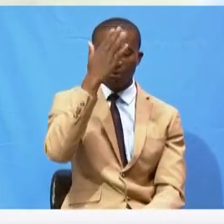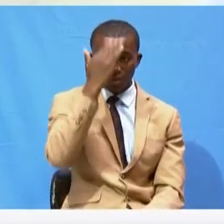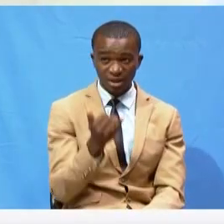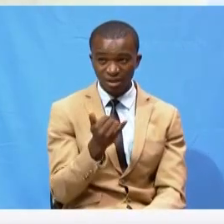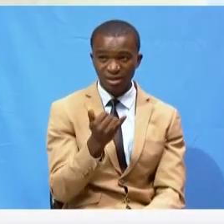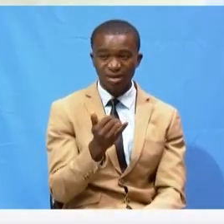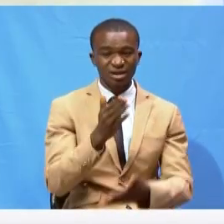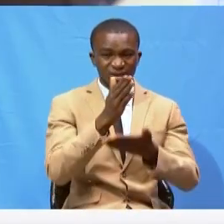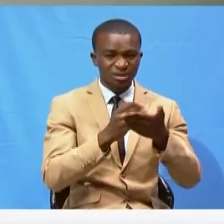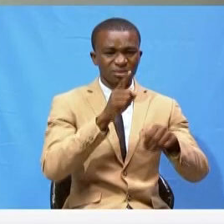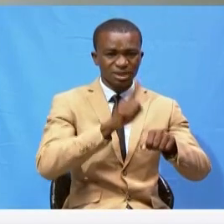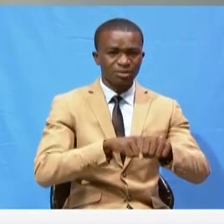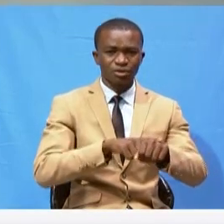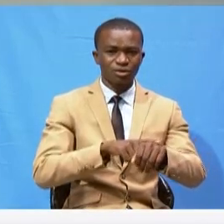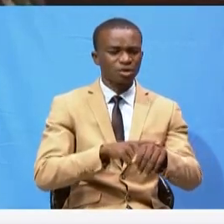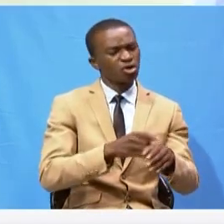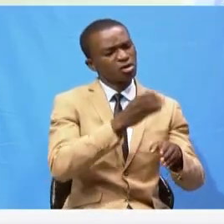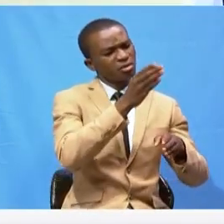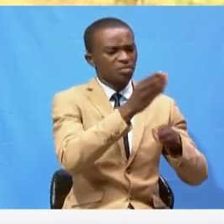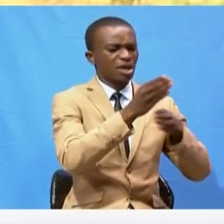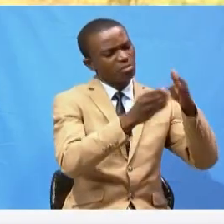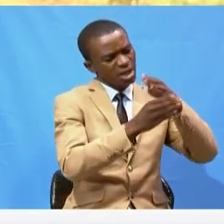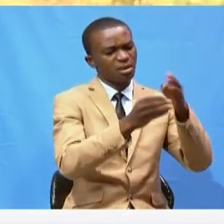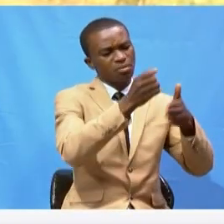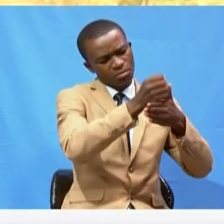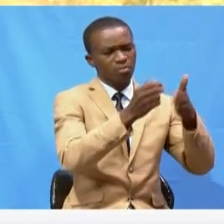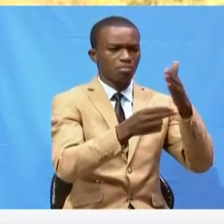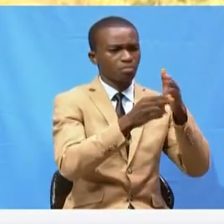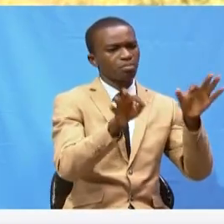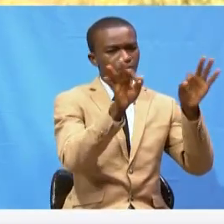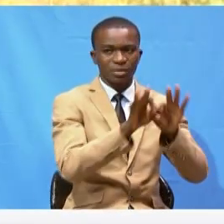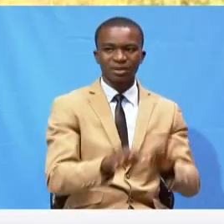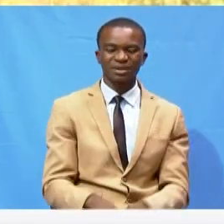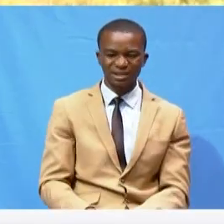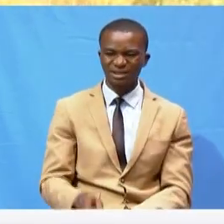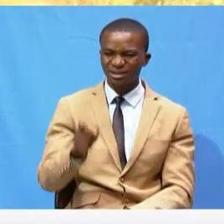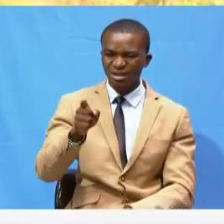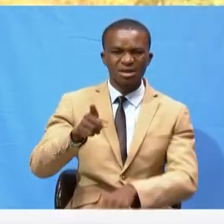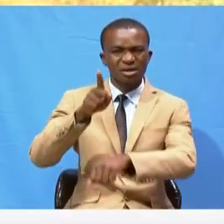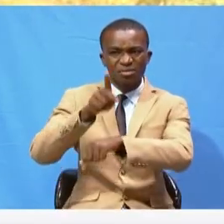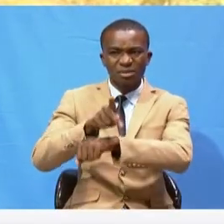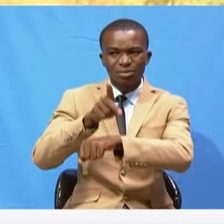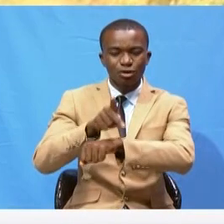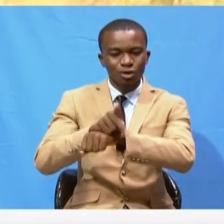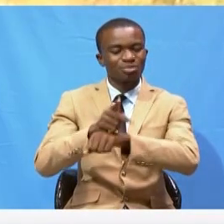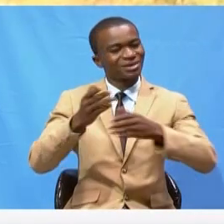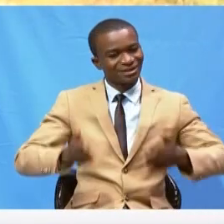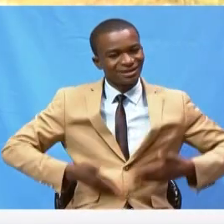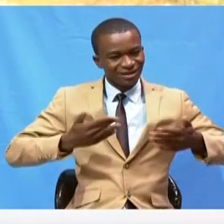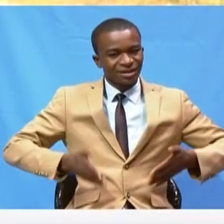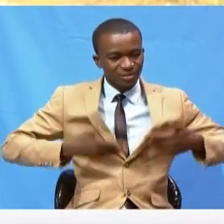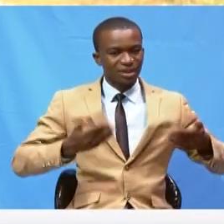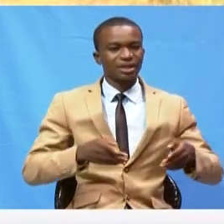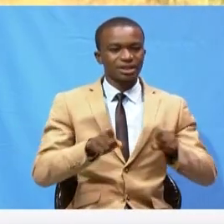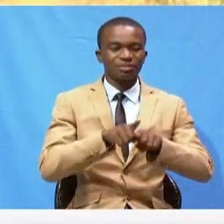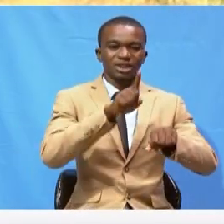mali tuna wanem twapange ko ka grocery venue. Colonel Katambi is happy with the projects and wants all grant beneficiaries connected